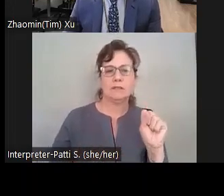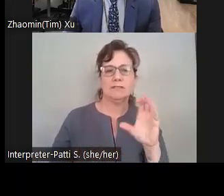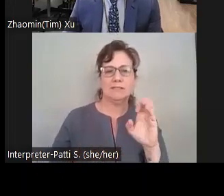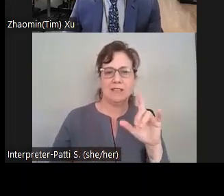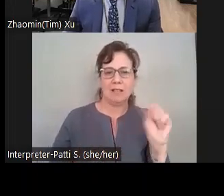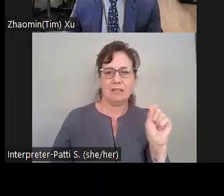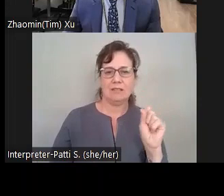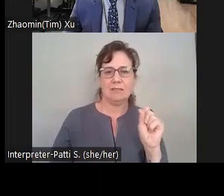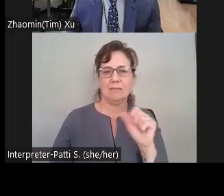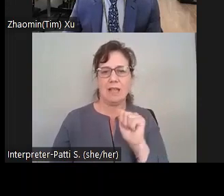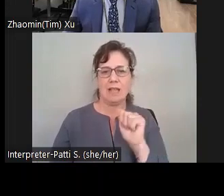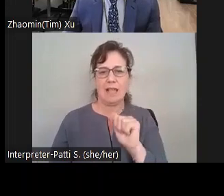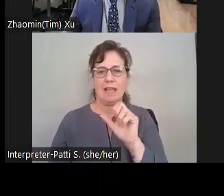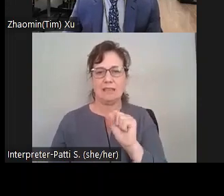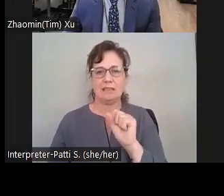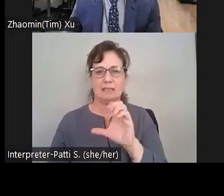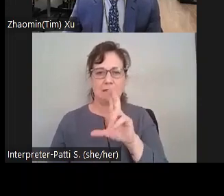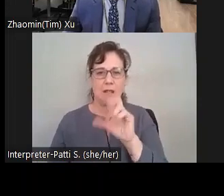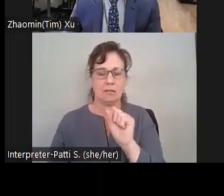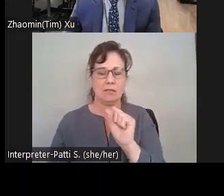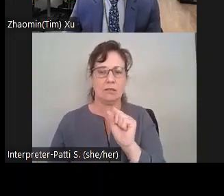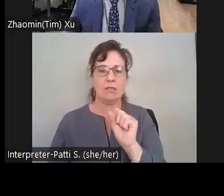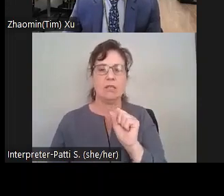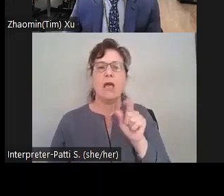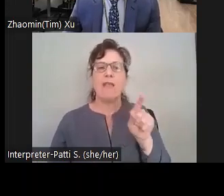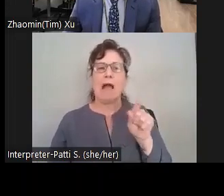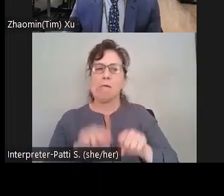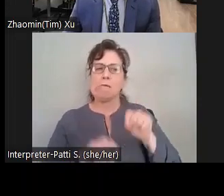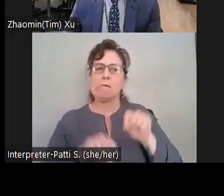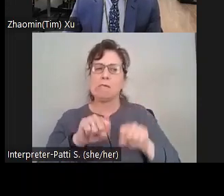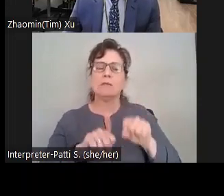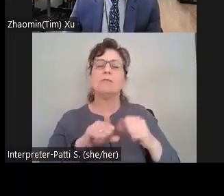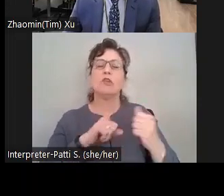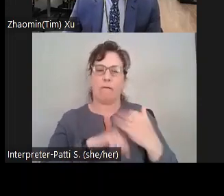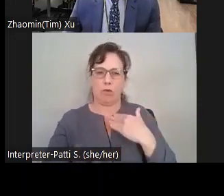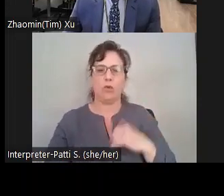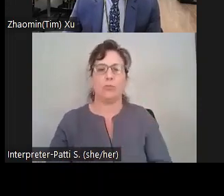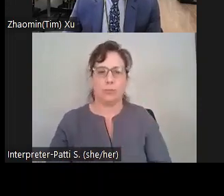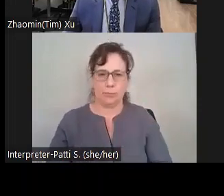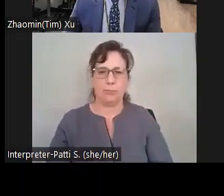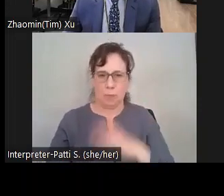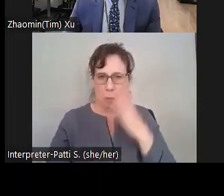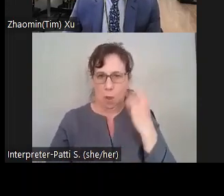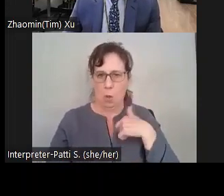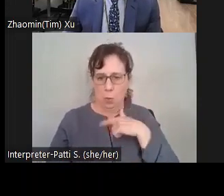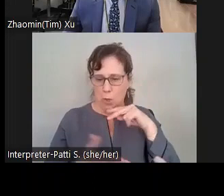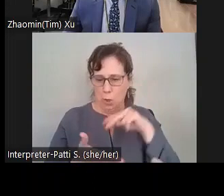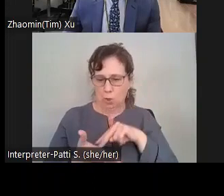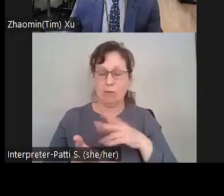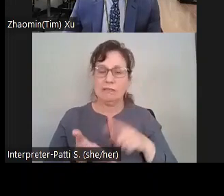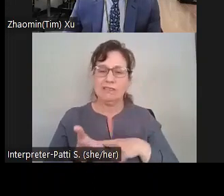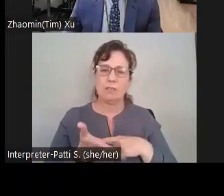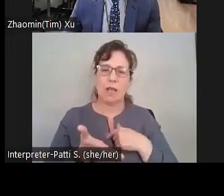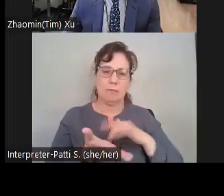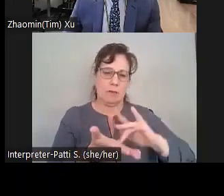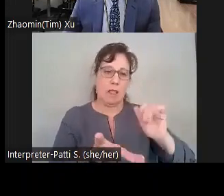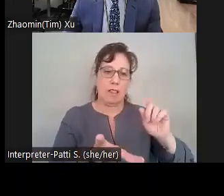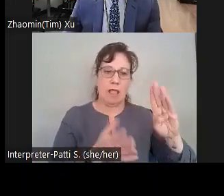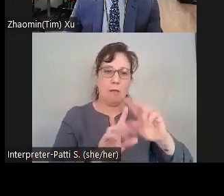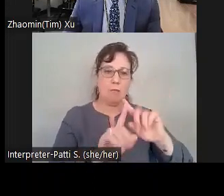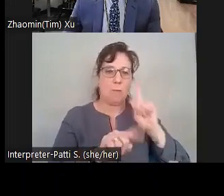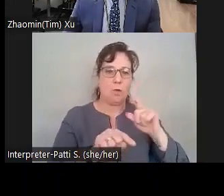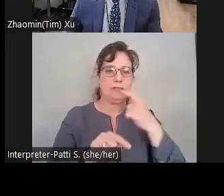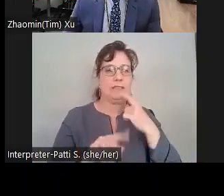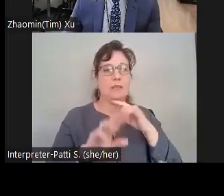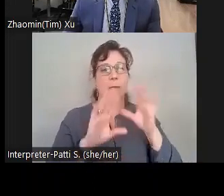that we need to take a look. So those patients should get referred to us as well. And sometimes you'll see on the pathology report, blah, blah, blah, can't